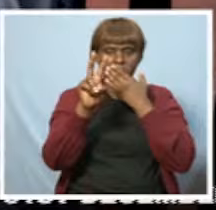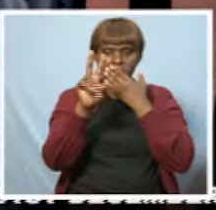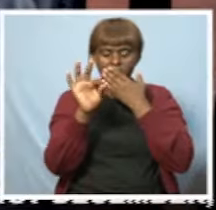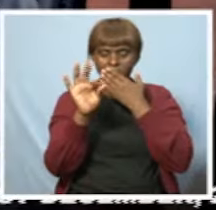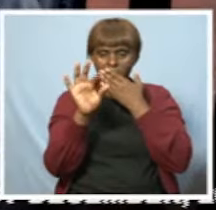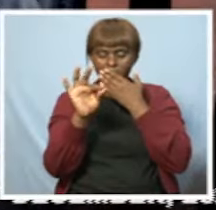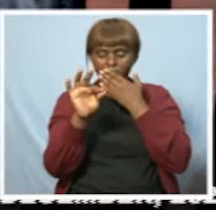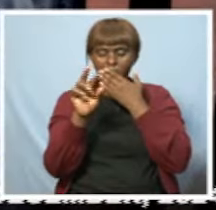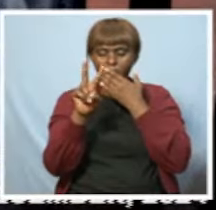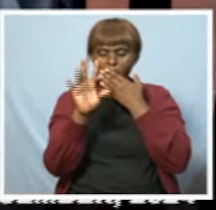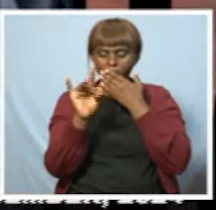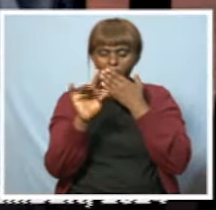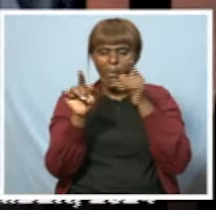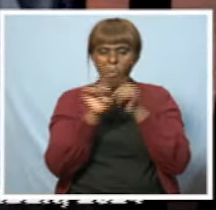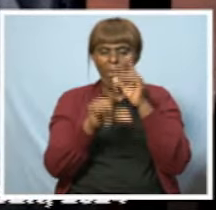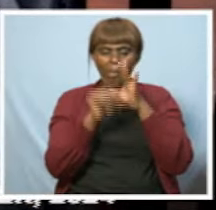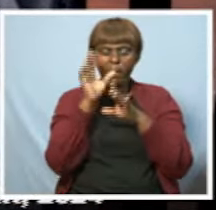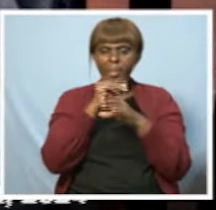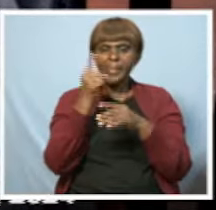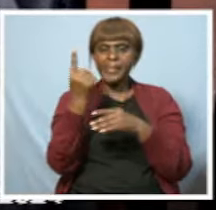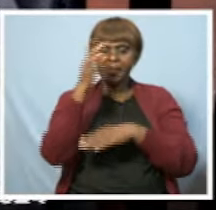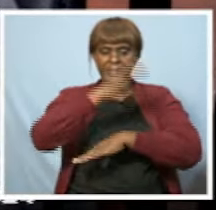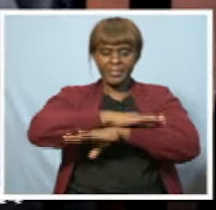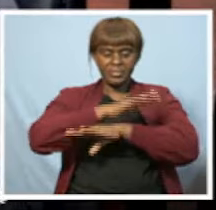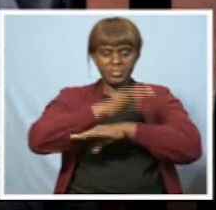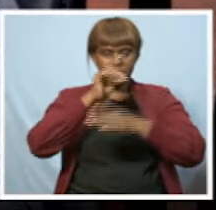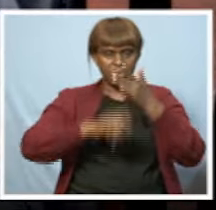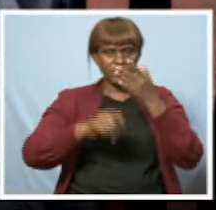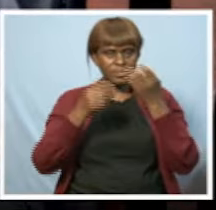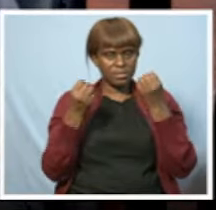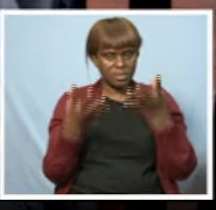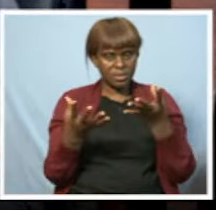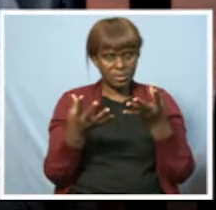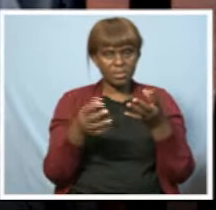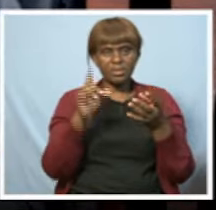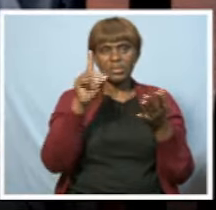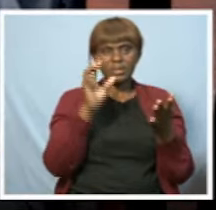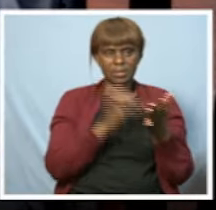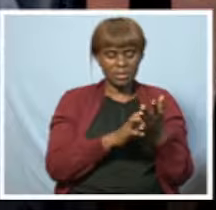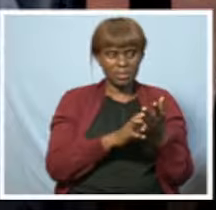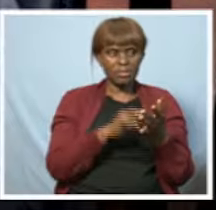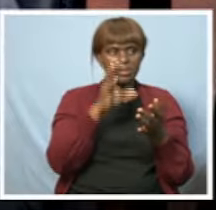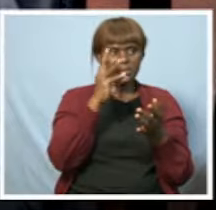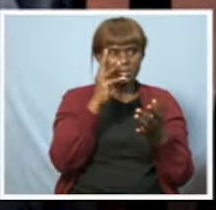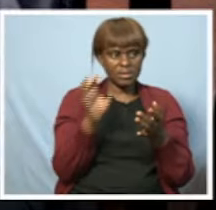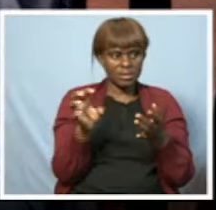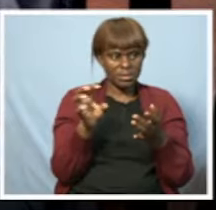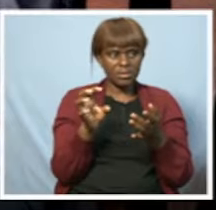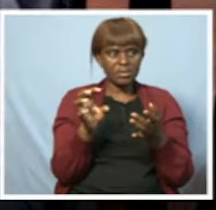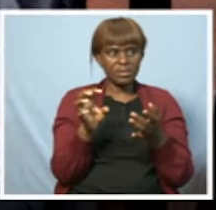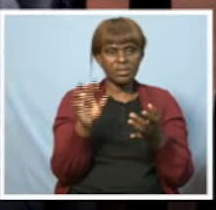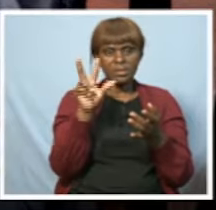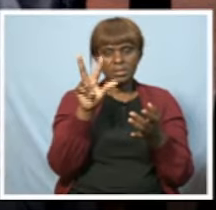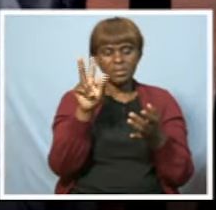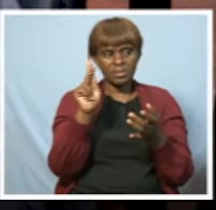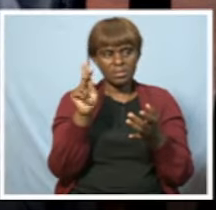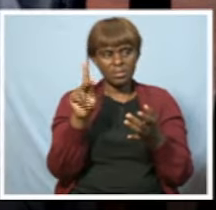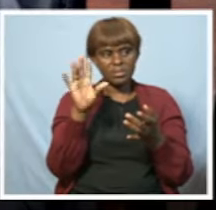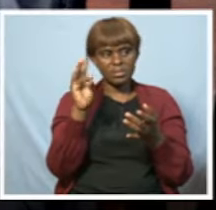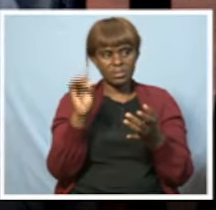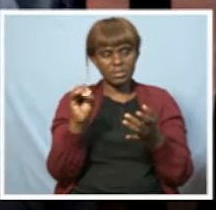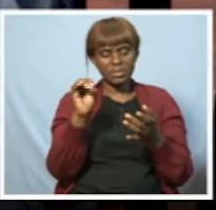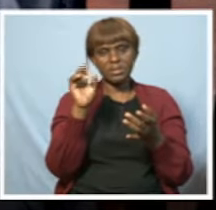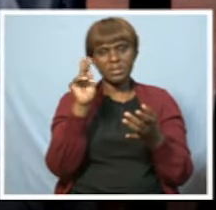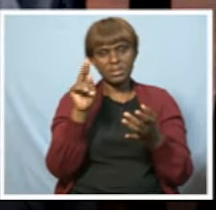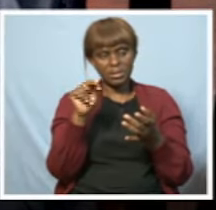1,528. You actually find that one desk was costing almost 1,603 3 kwacha 70 ngwe, not